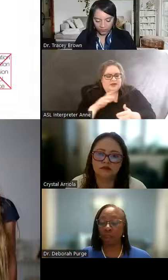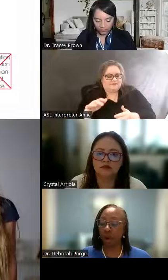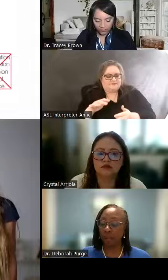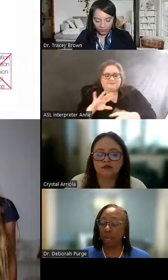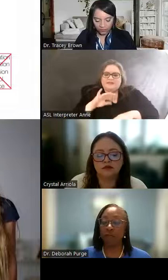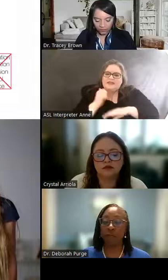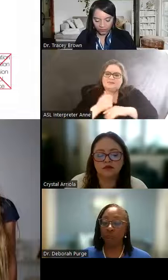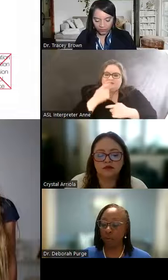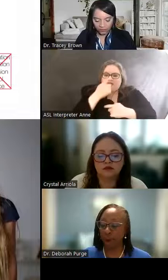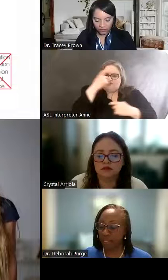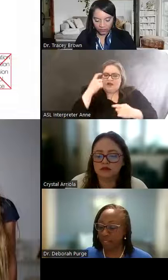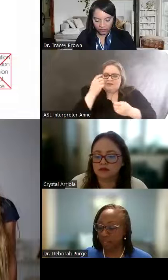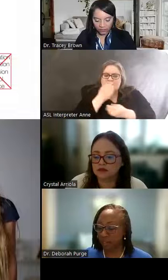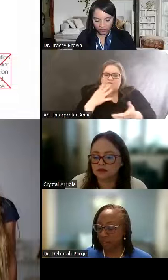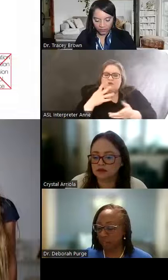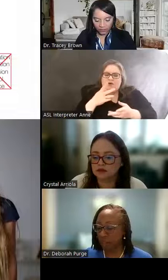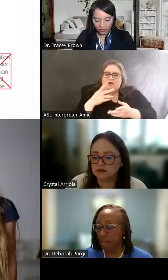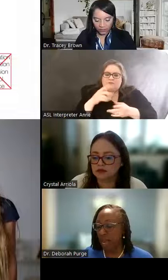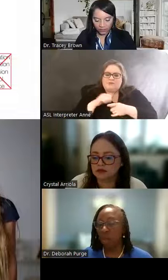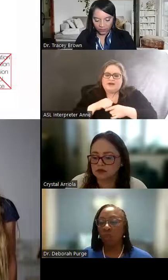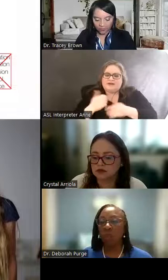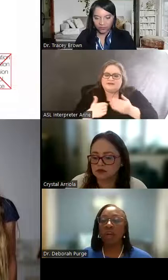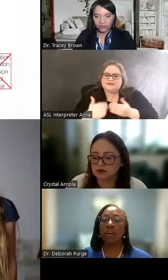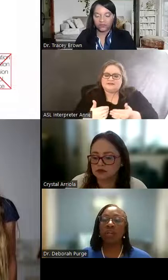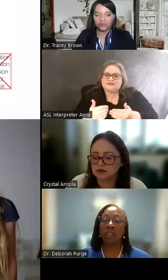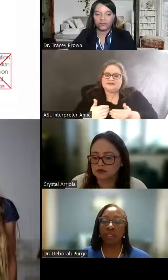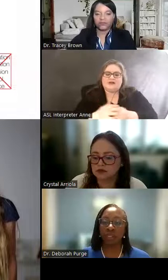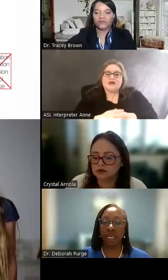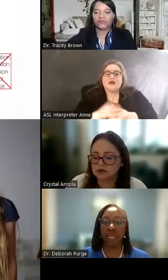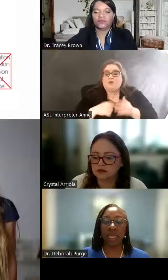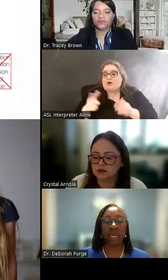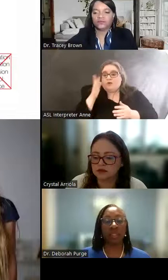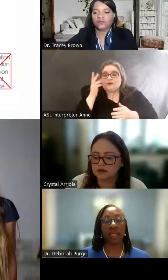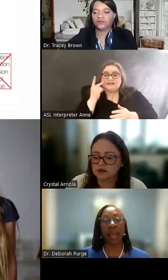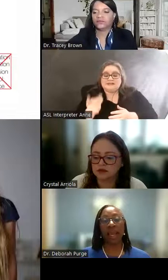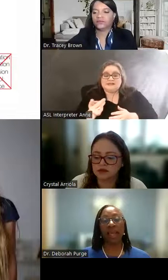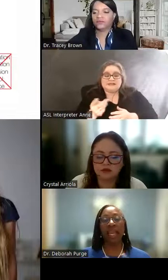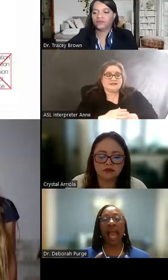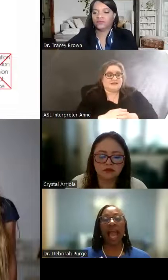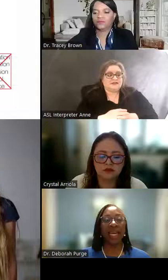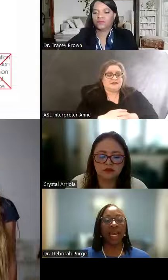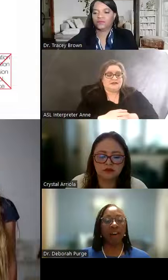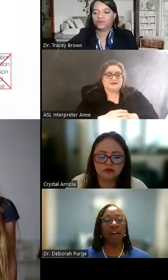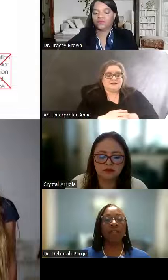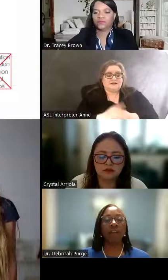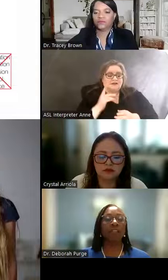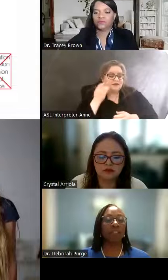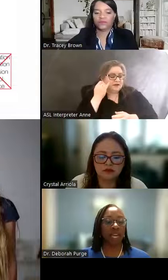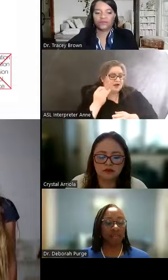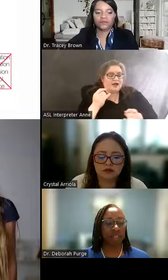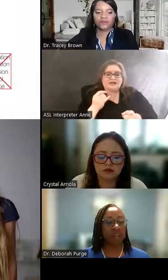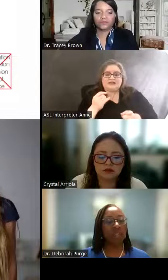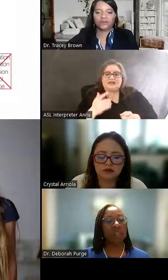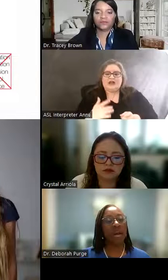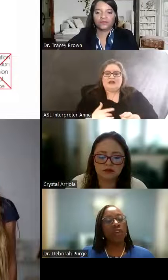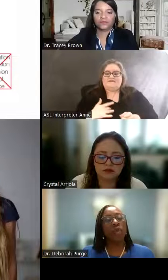implement trauma-informed practices. And what you're going to see is the idea of felt